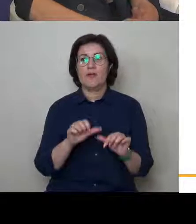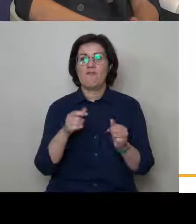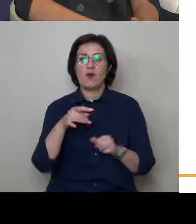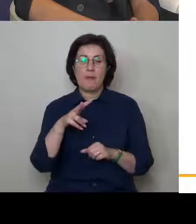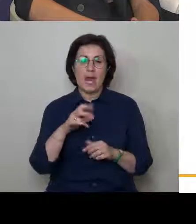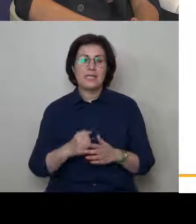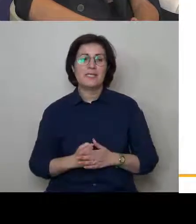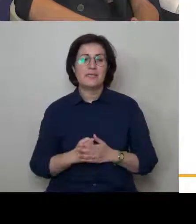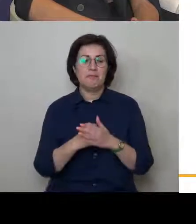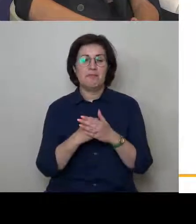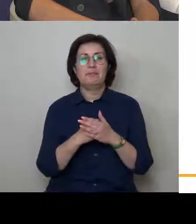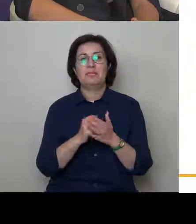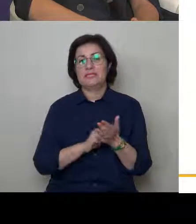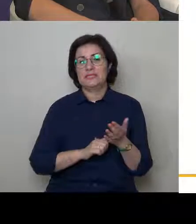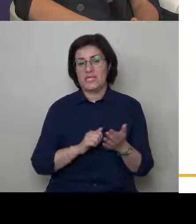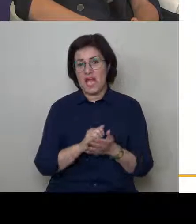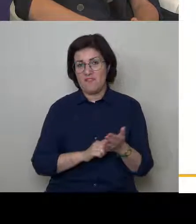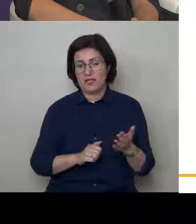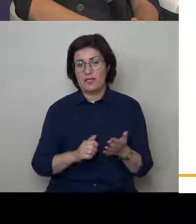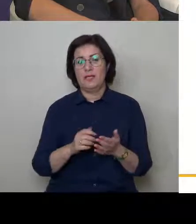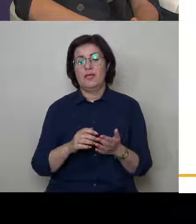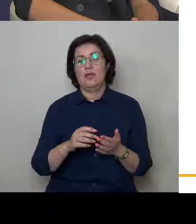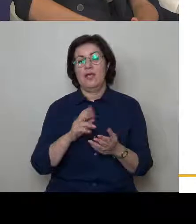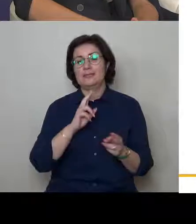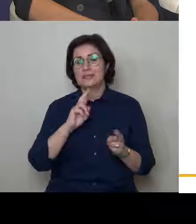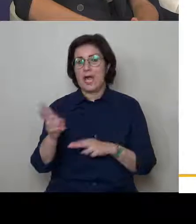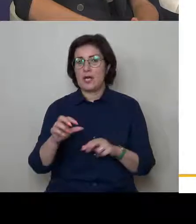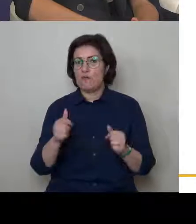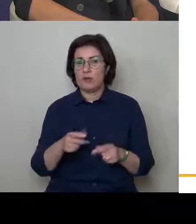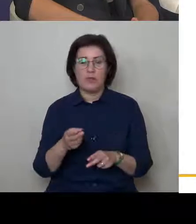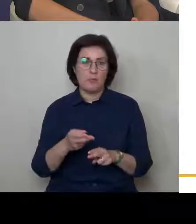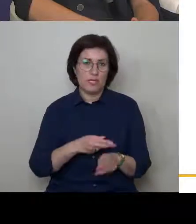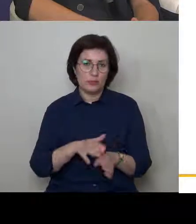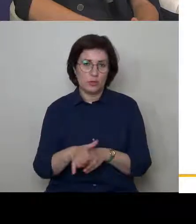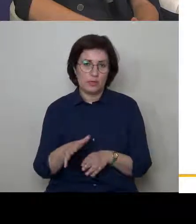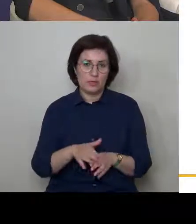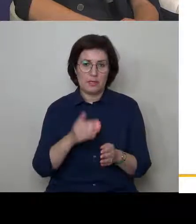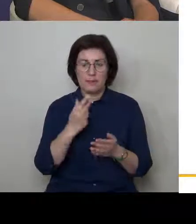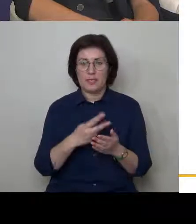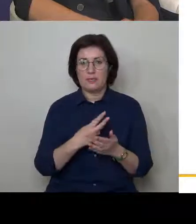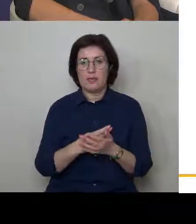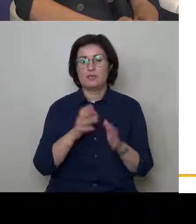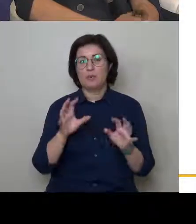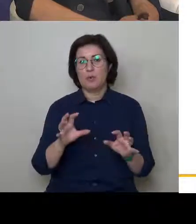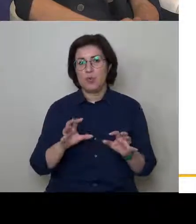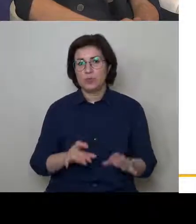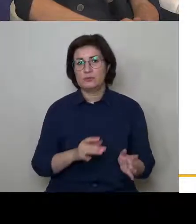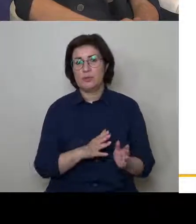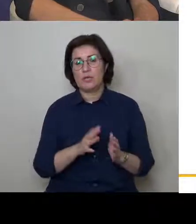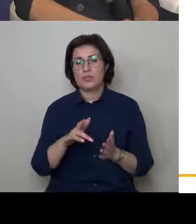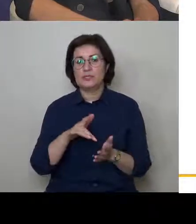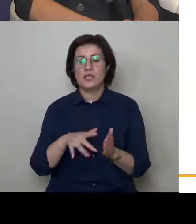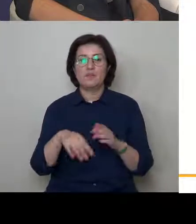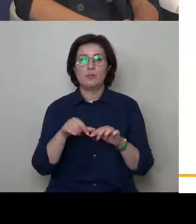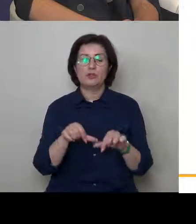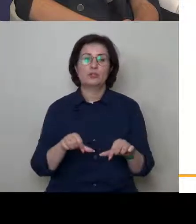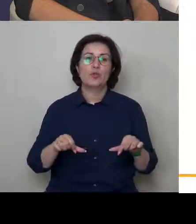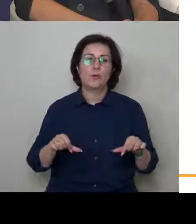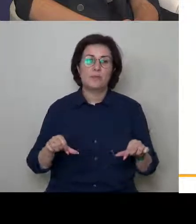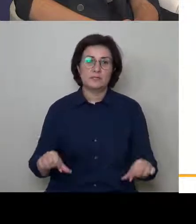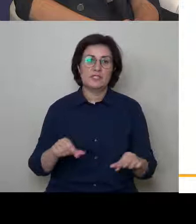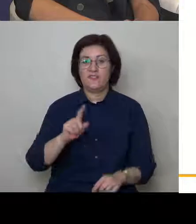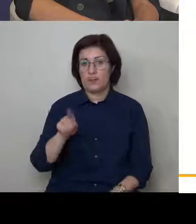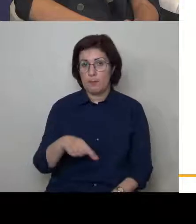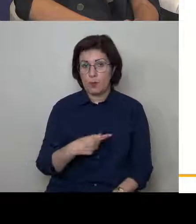of the election process. The formal reasons are if the complaint has been received without all the